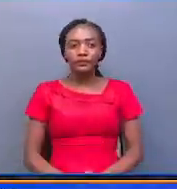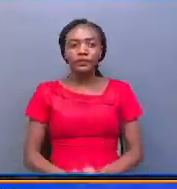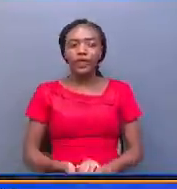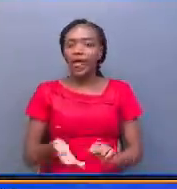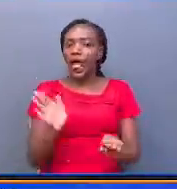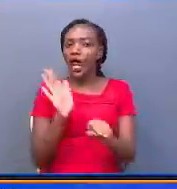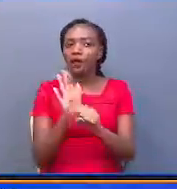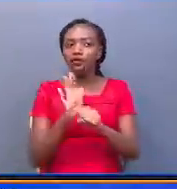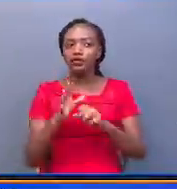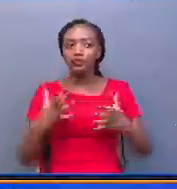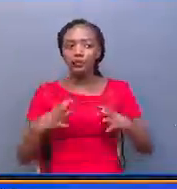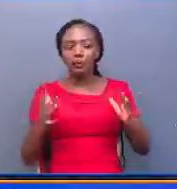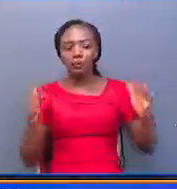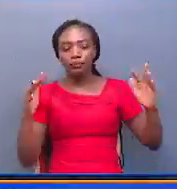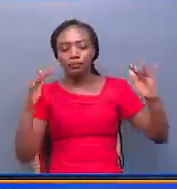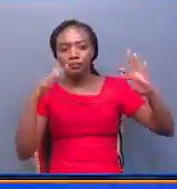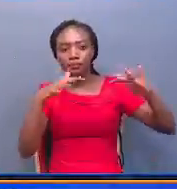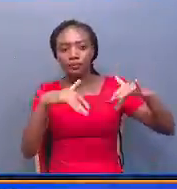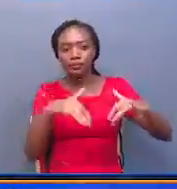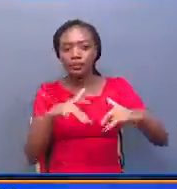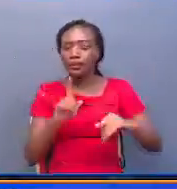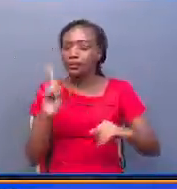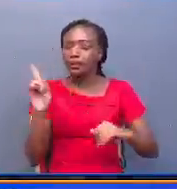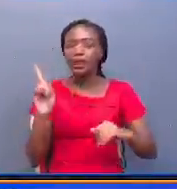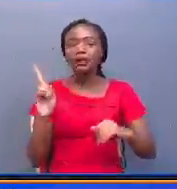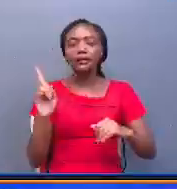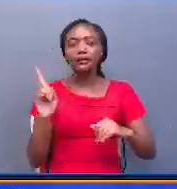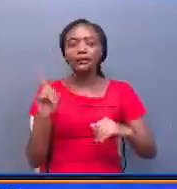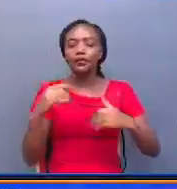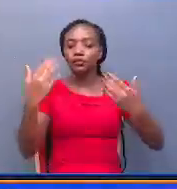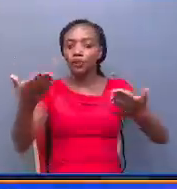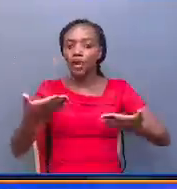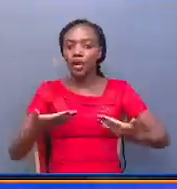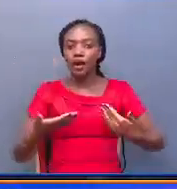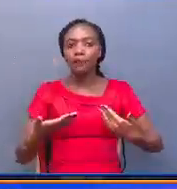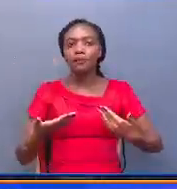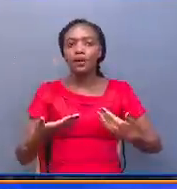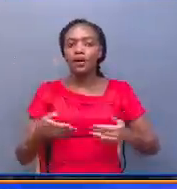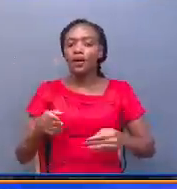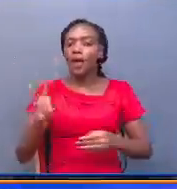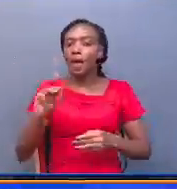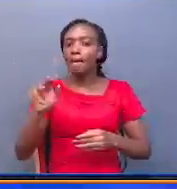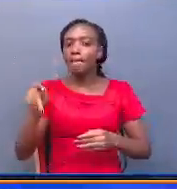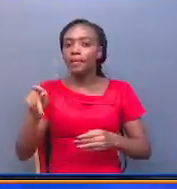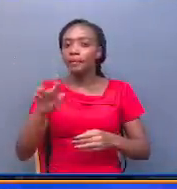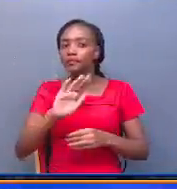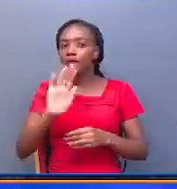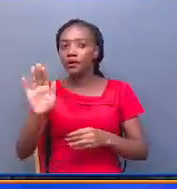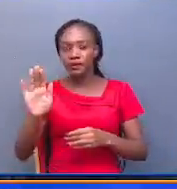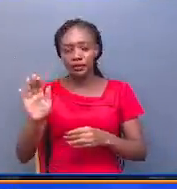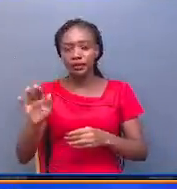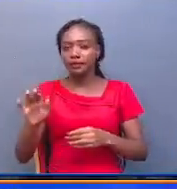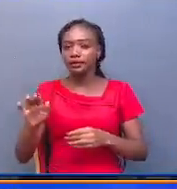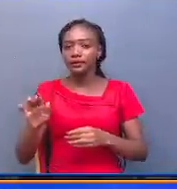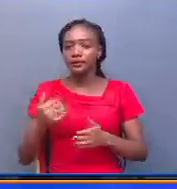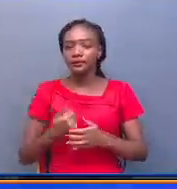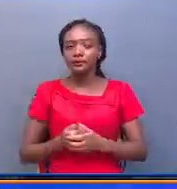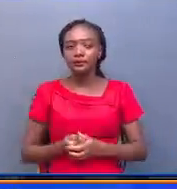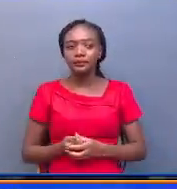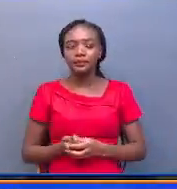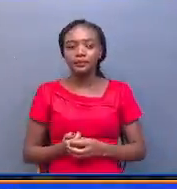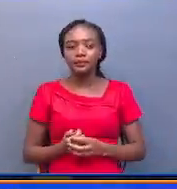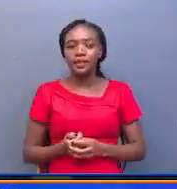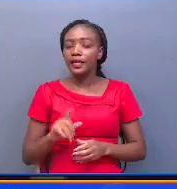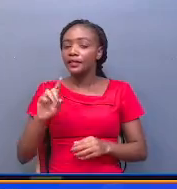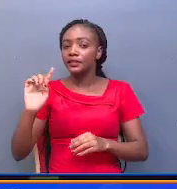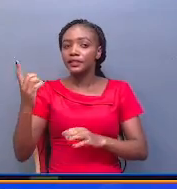Thousands of Nyeri residents flooded Karatina streets for the homecoming of their Member of Parliament since he was named William Ruto's running mate, this